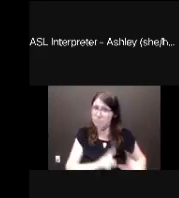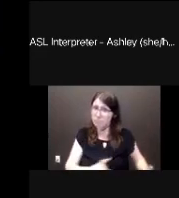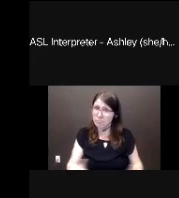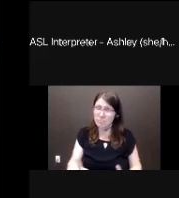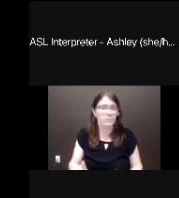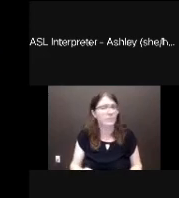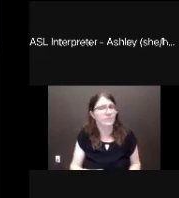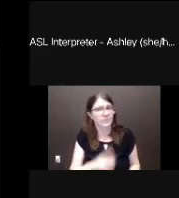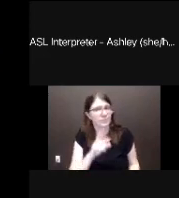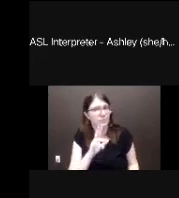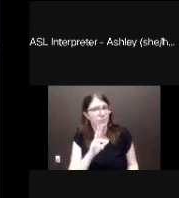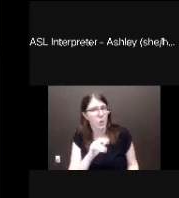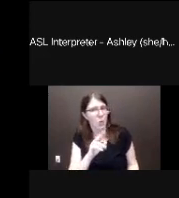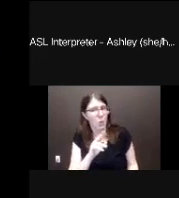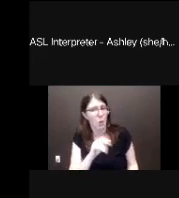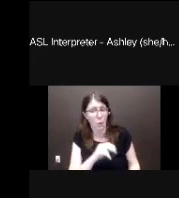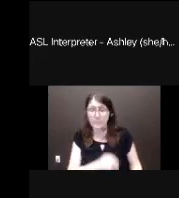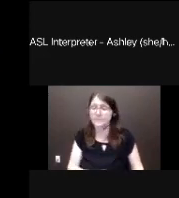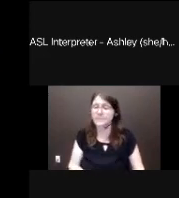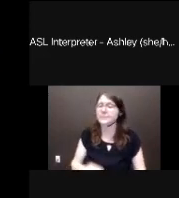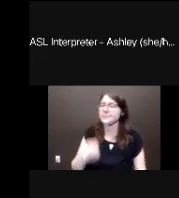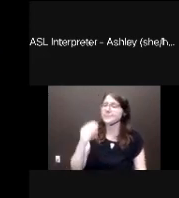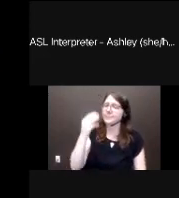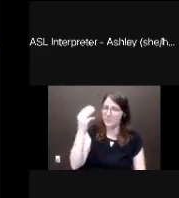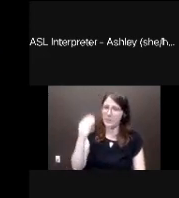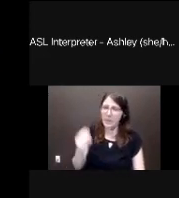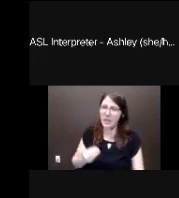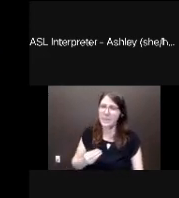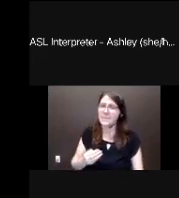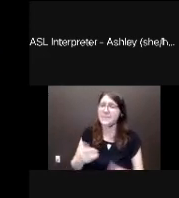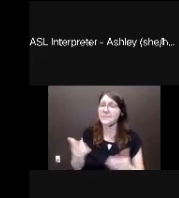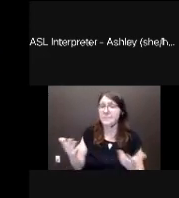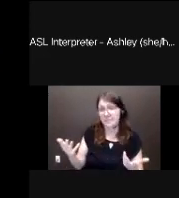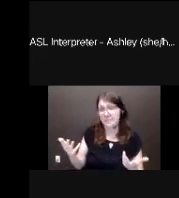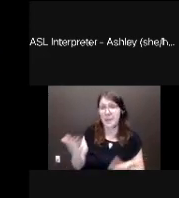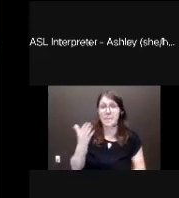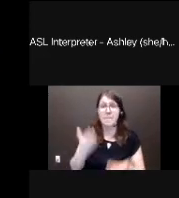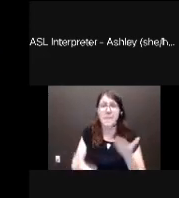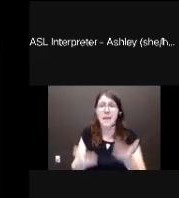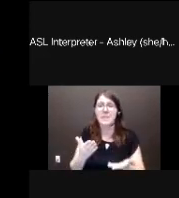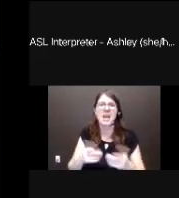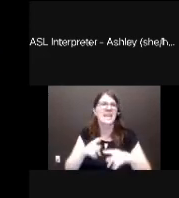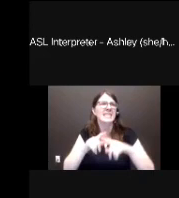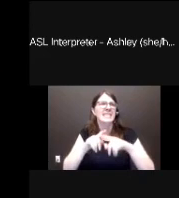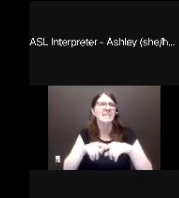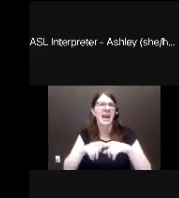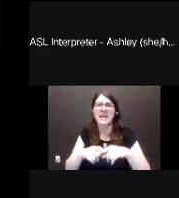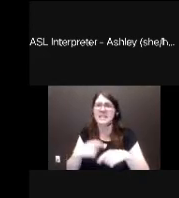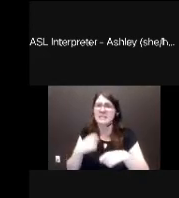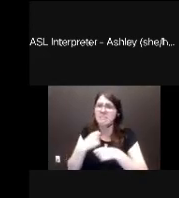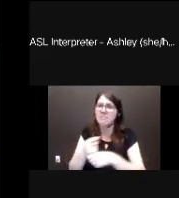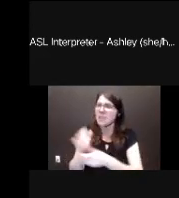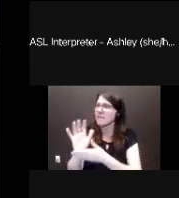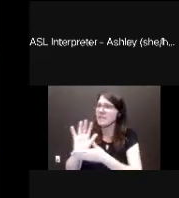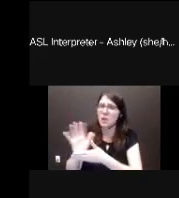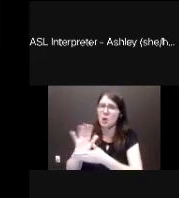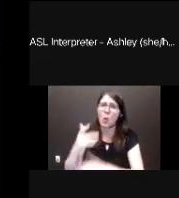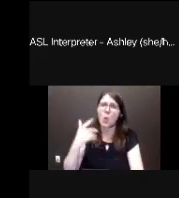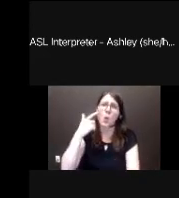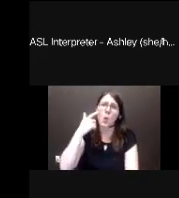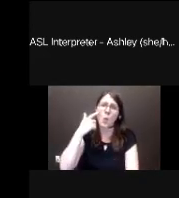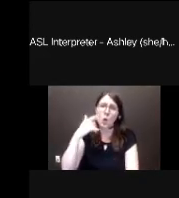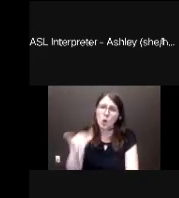specific content in videos, depending on the purpose, you may do storyboarding, like the idea of doing a promotion. How do we do